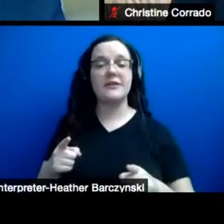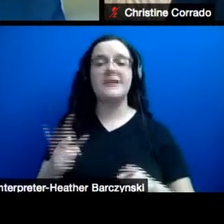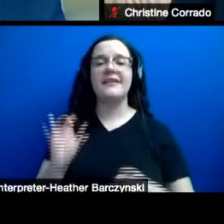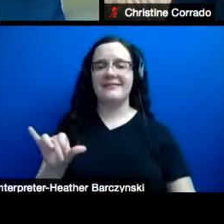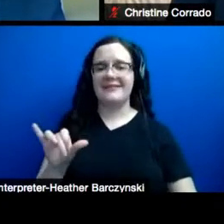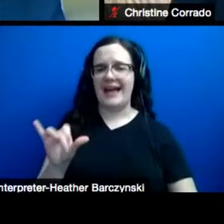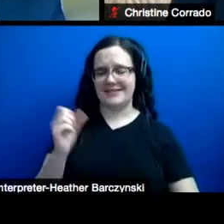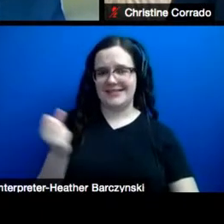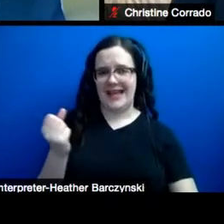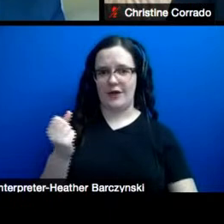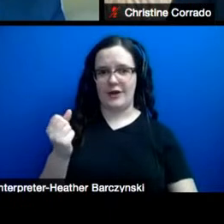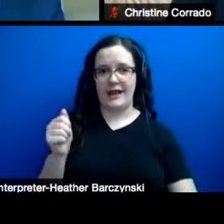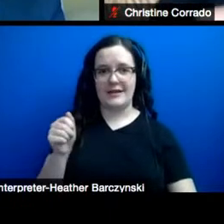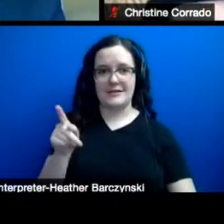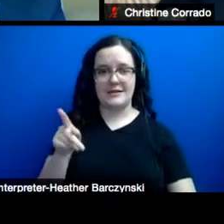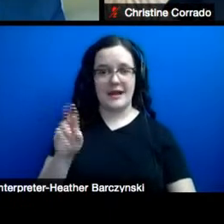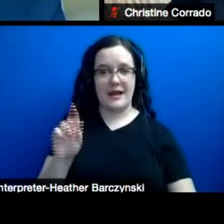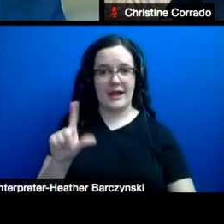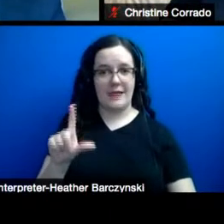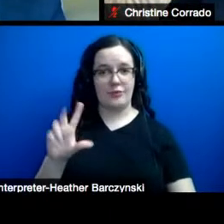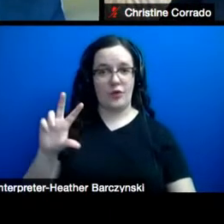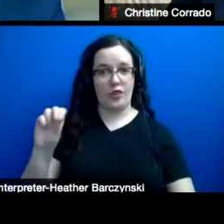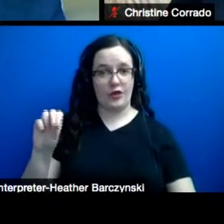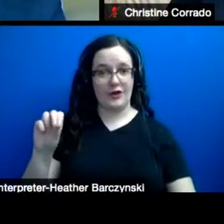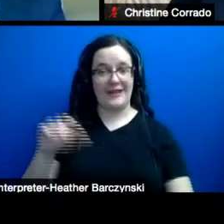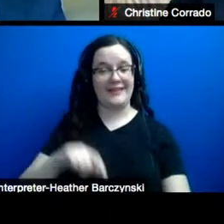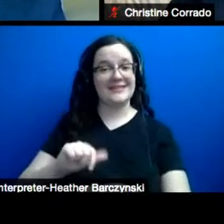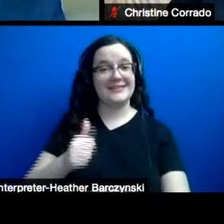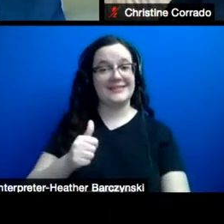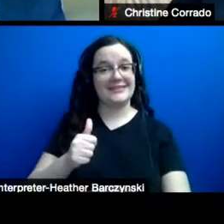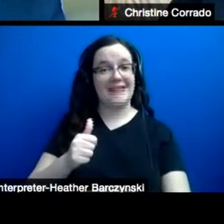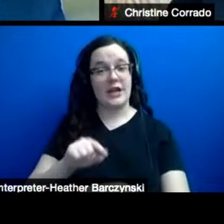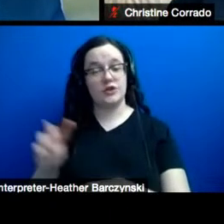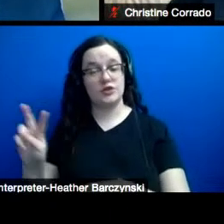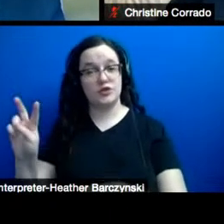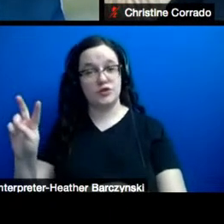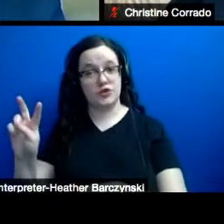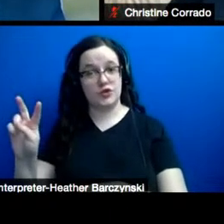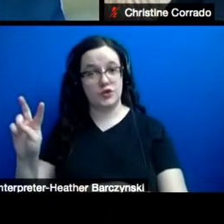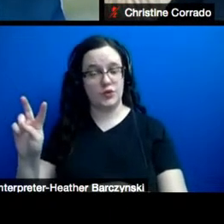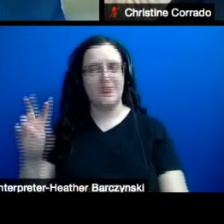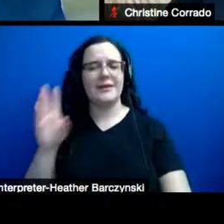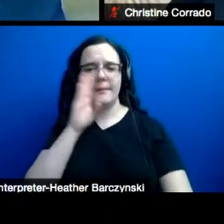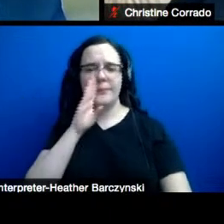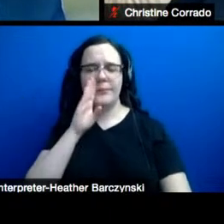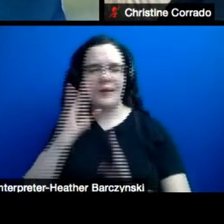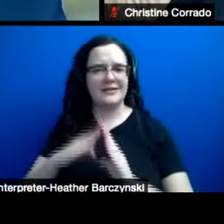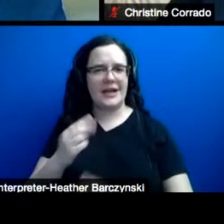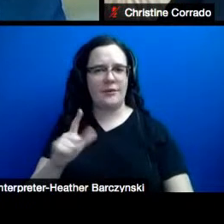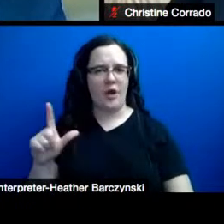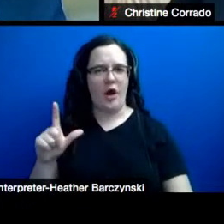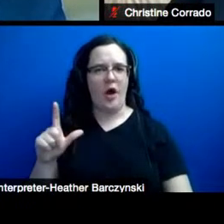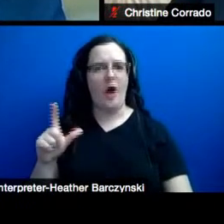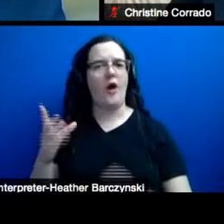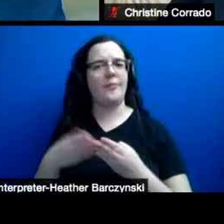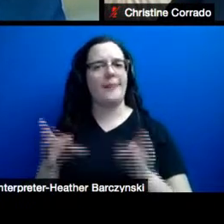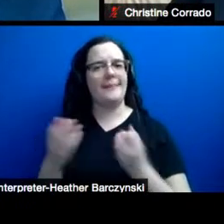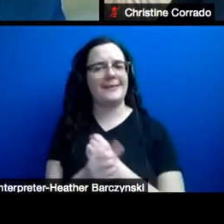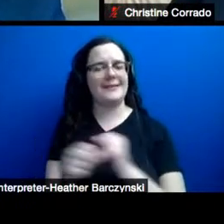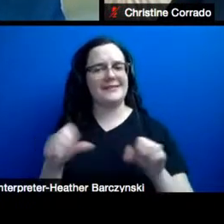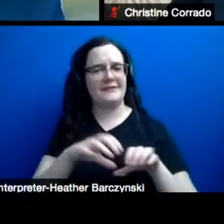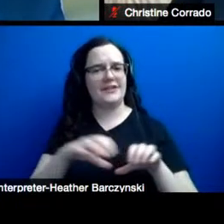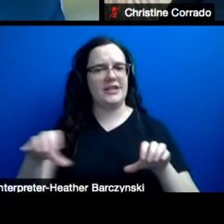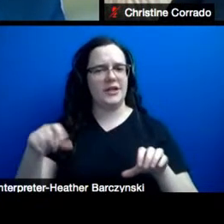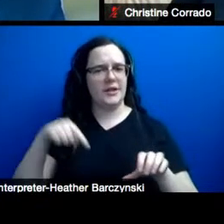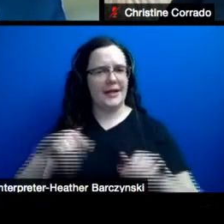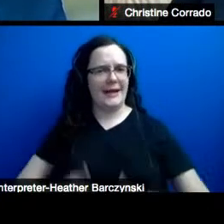Saturday, April 30th from 10 a.m. to 2 p.m. in the Brighton Town Hall Public Safety Wing at 2300 Elmwood